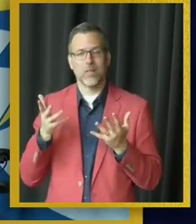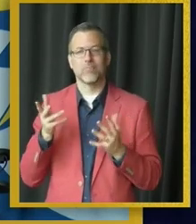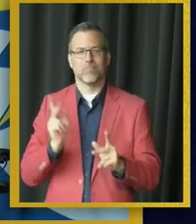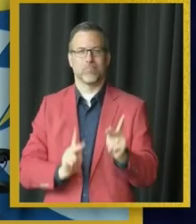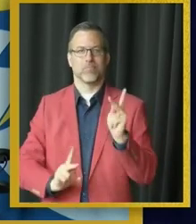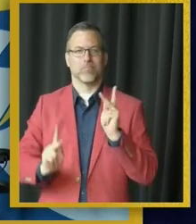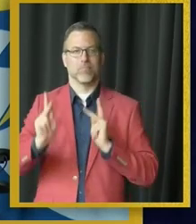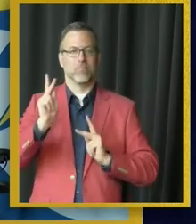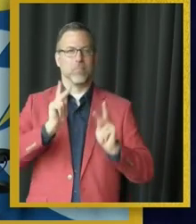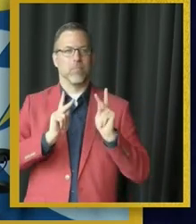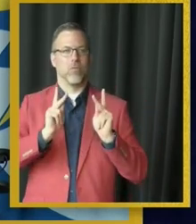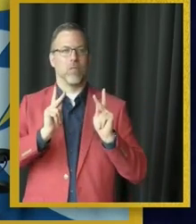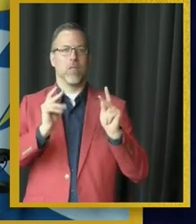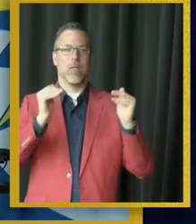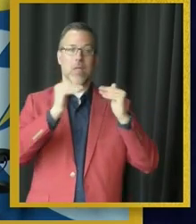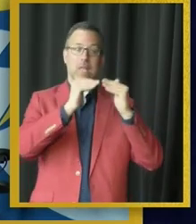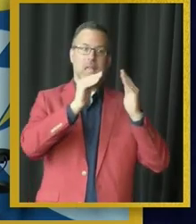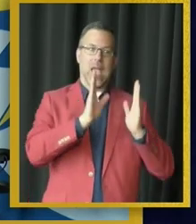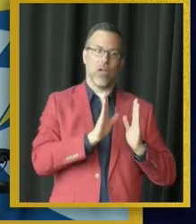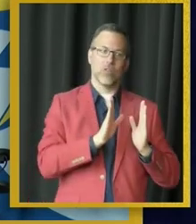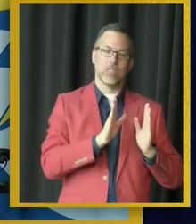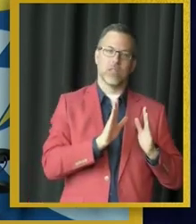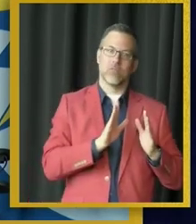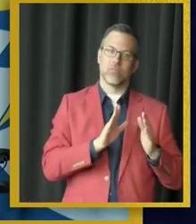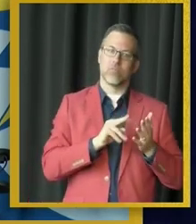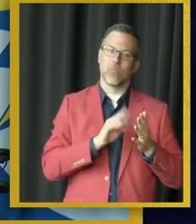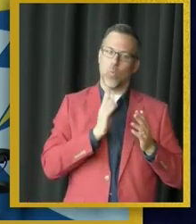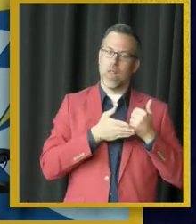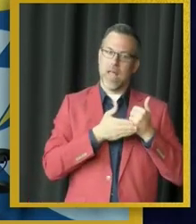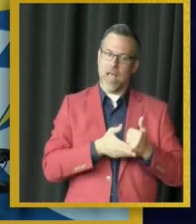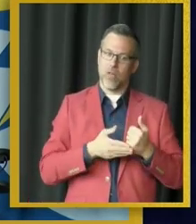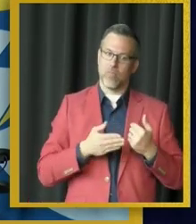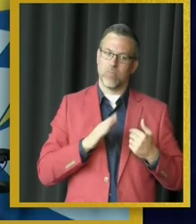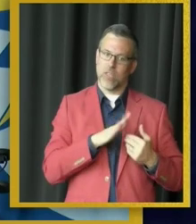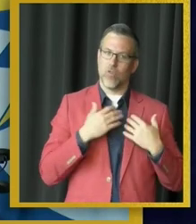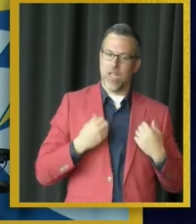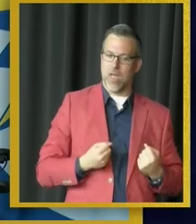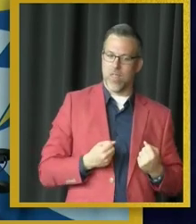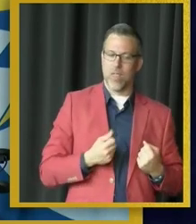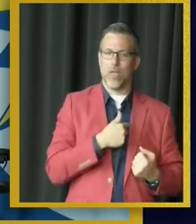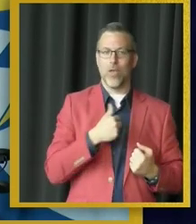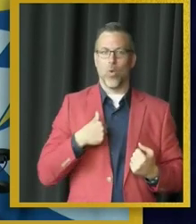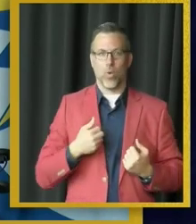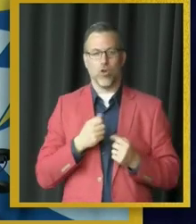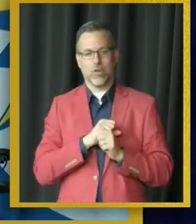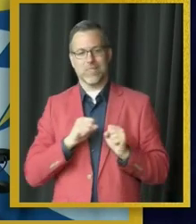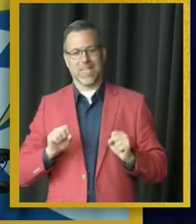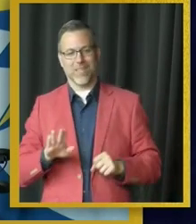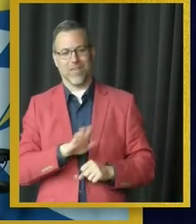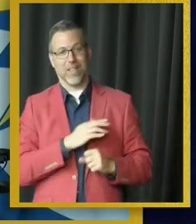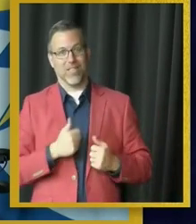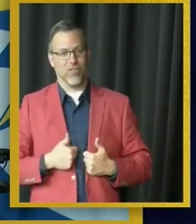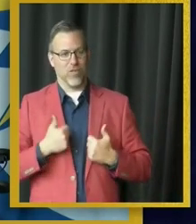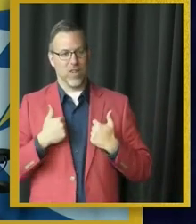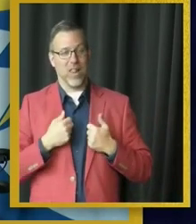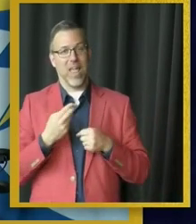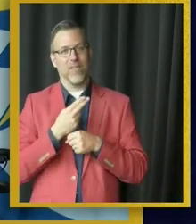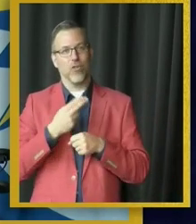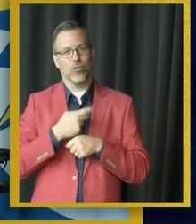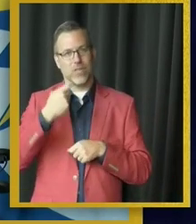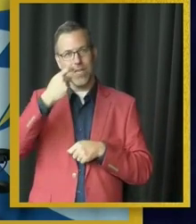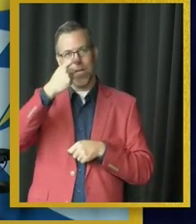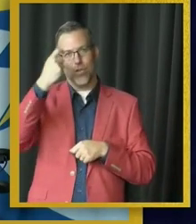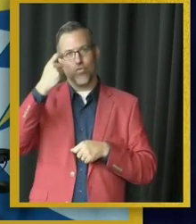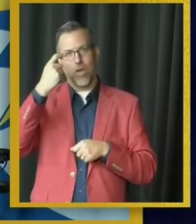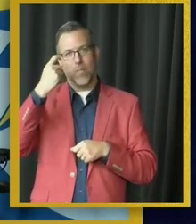Housing is health care. We are saving the lives of our most vulnerable neighbors using a trauma-informed